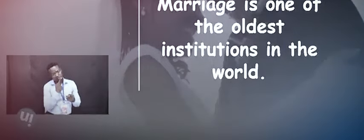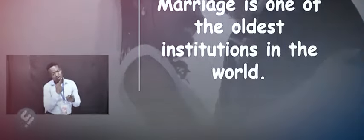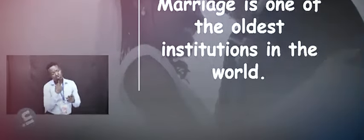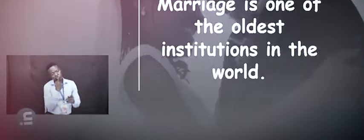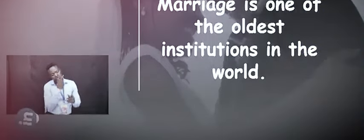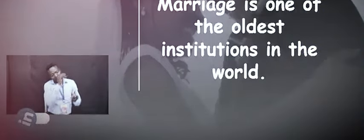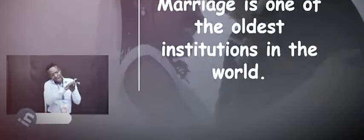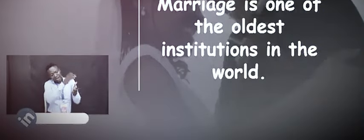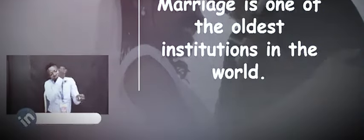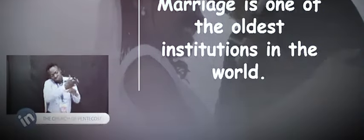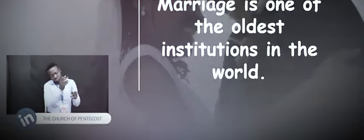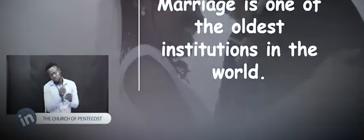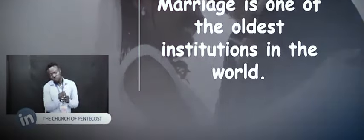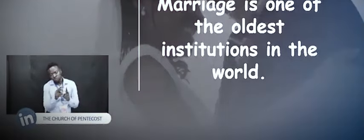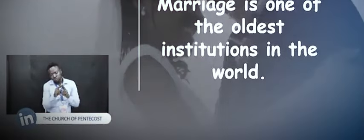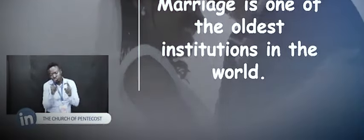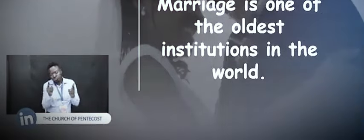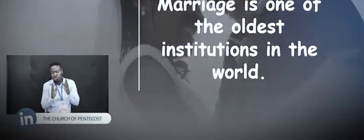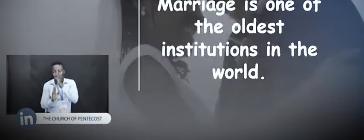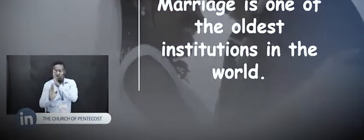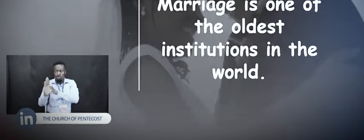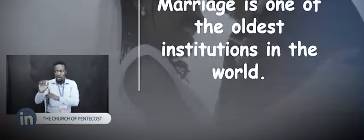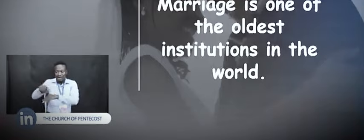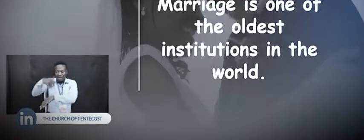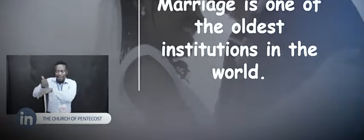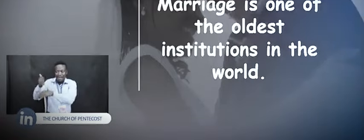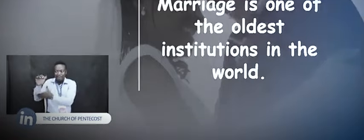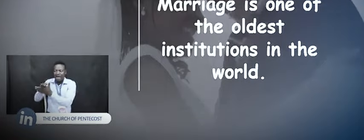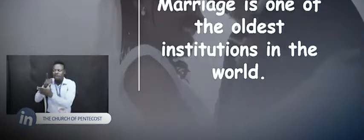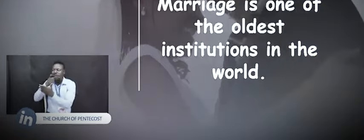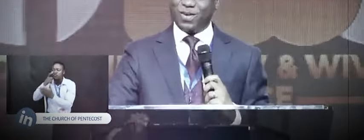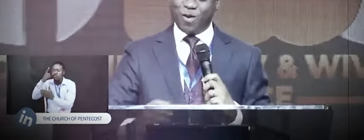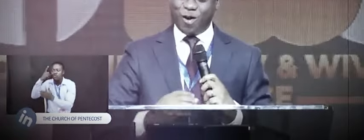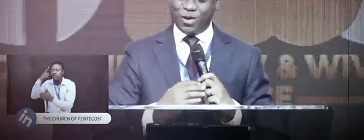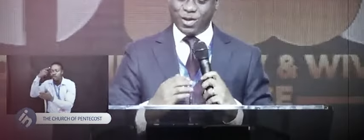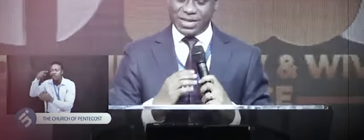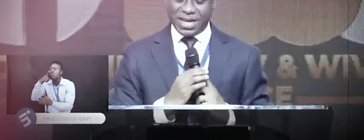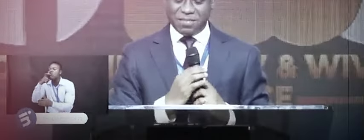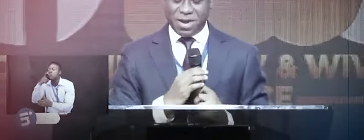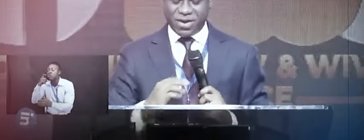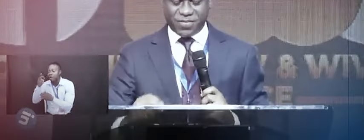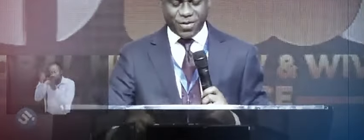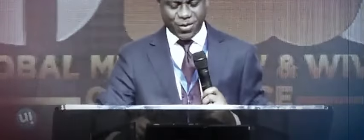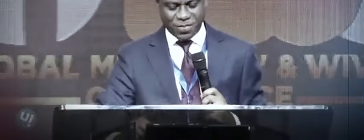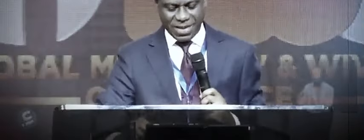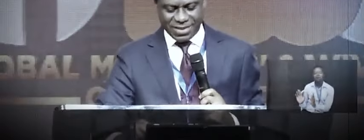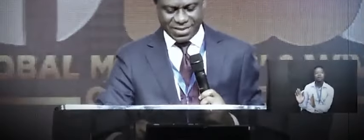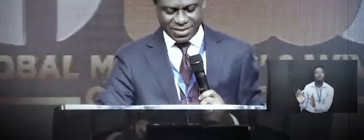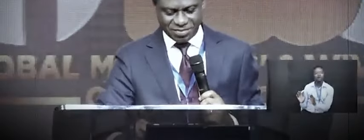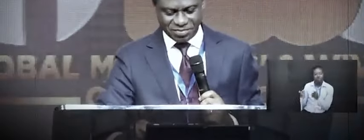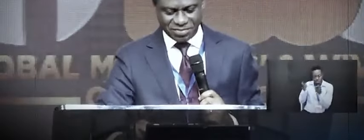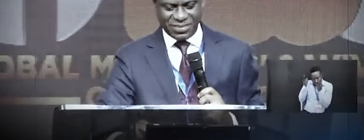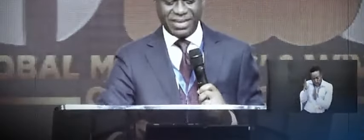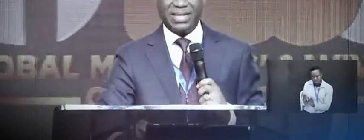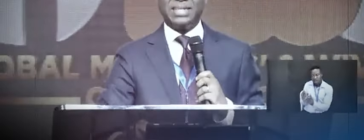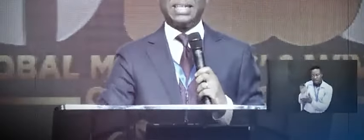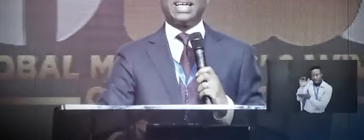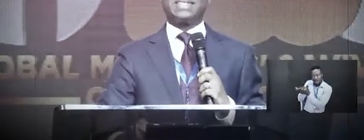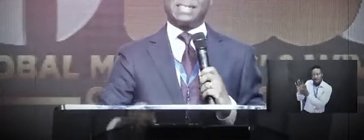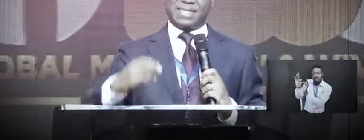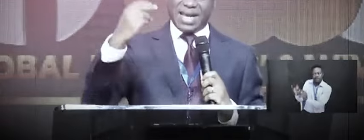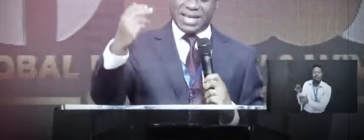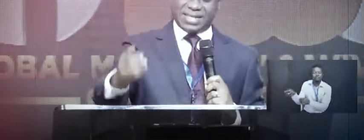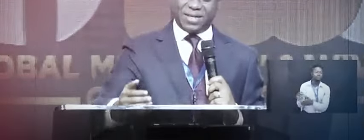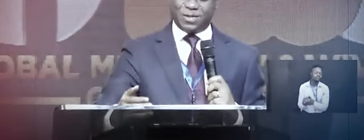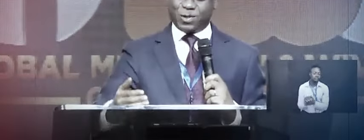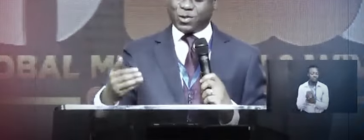So God ordained marriage for humanity. God ordained marriage for humanity. In